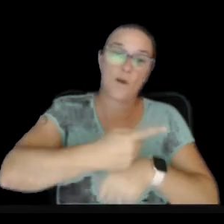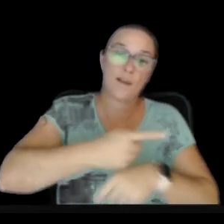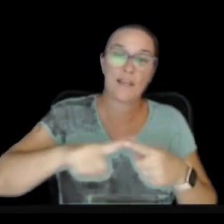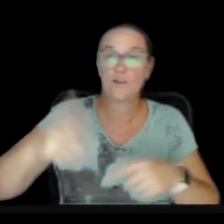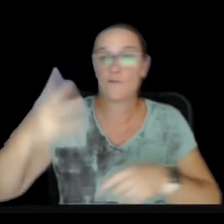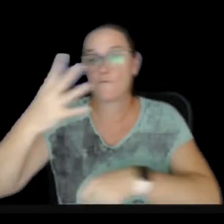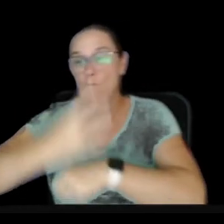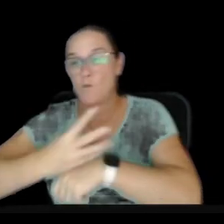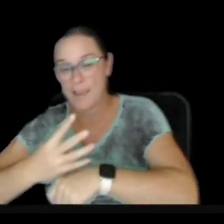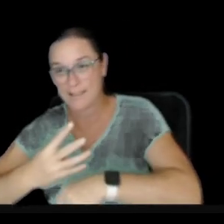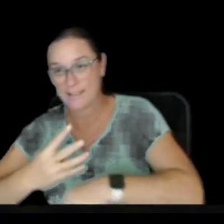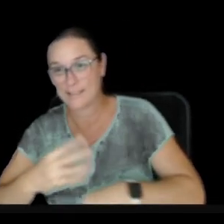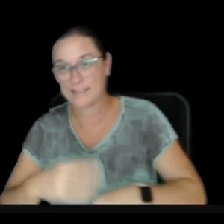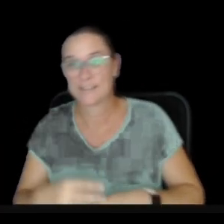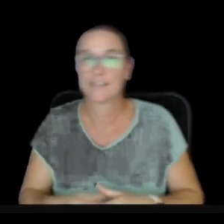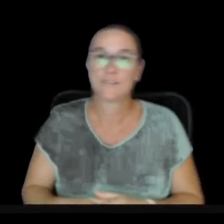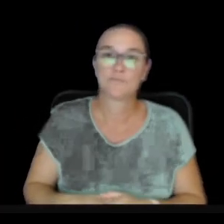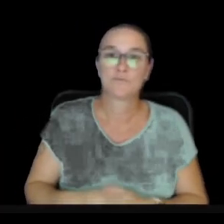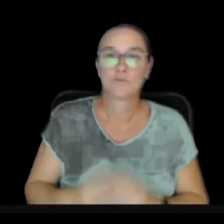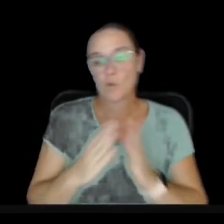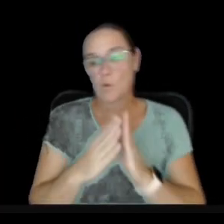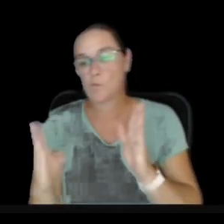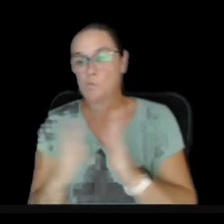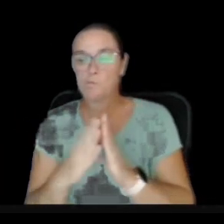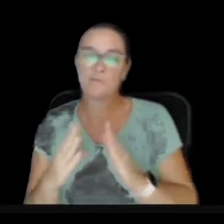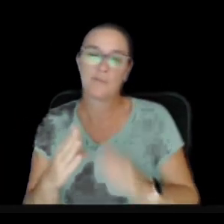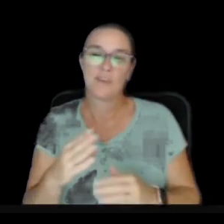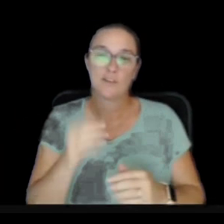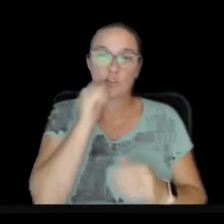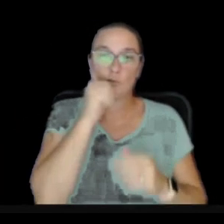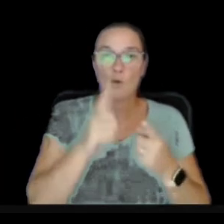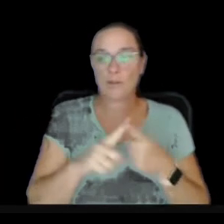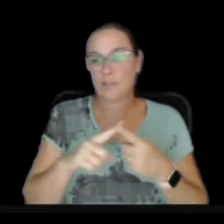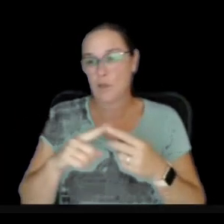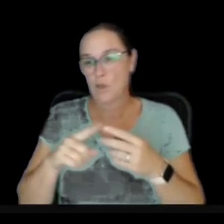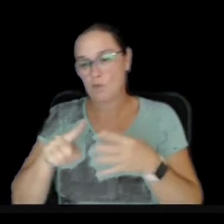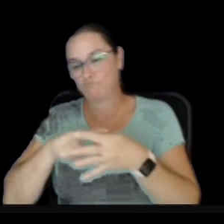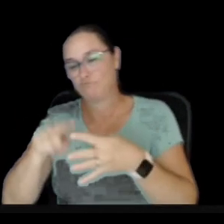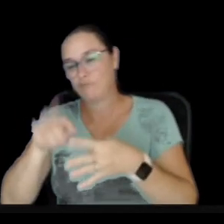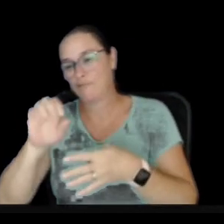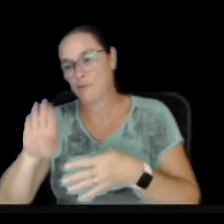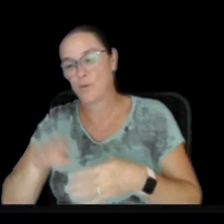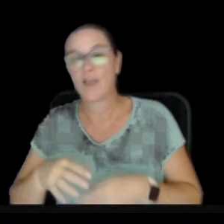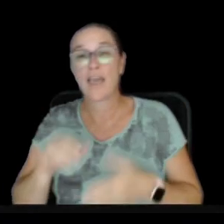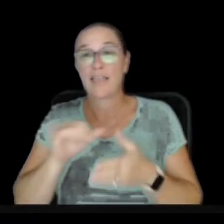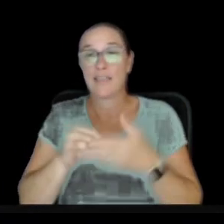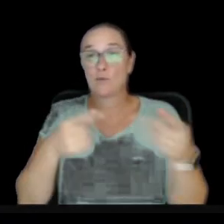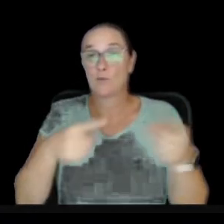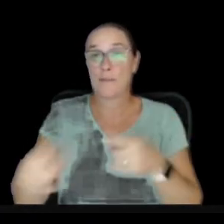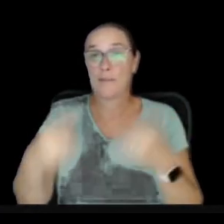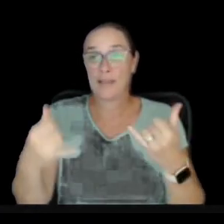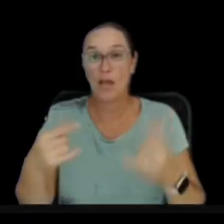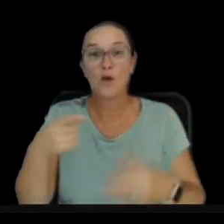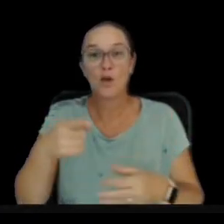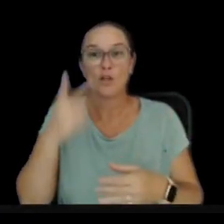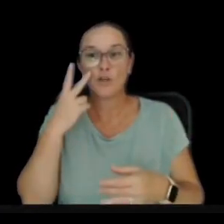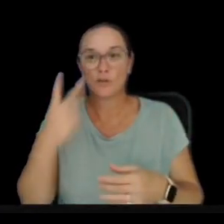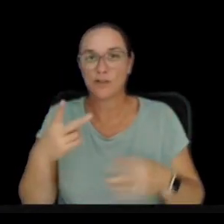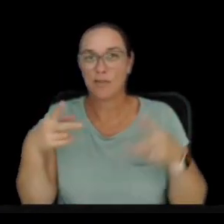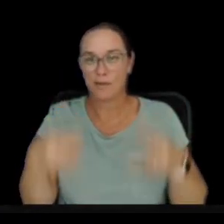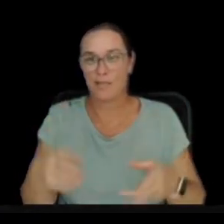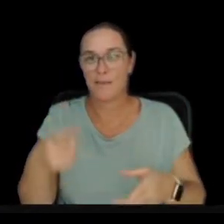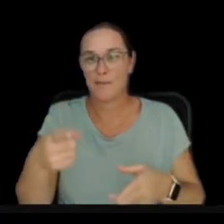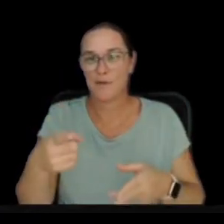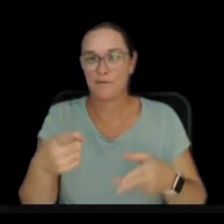tomorrow, the 31st, or into the first few days of February. So that's the current status of what's happening. You guys saw a clip here of the